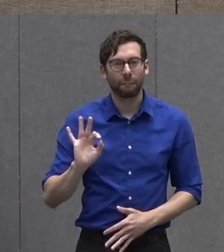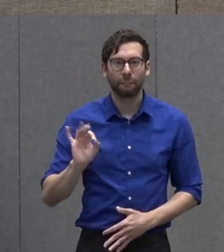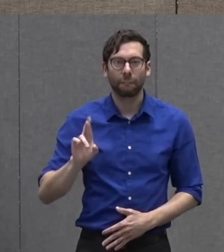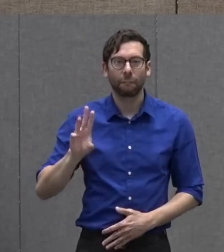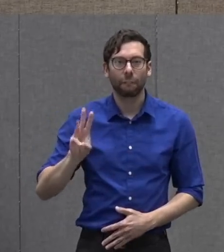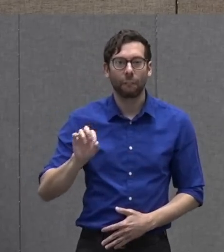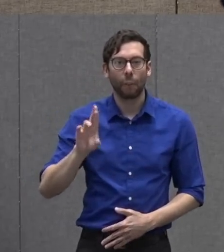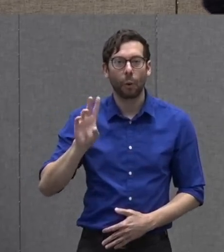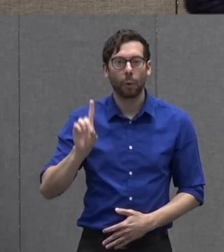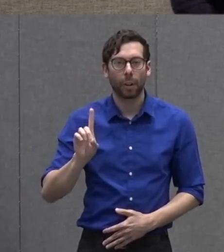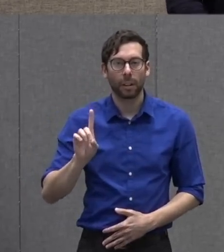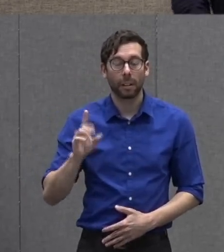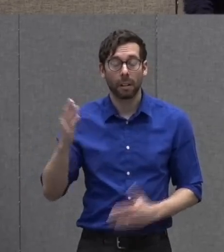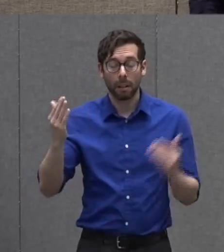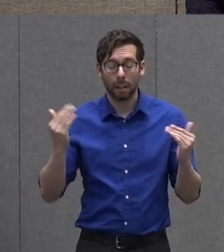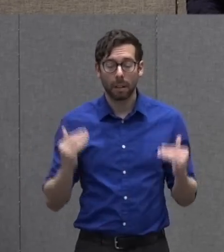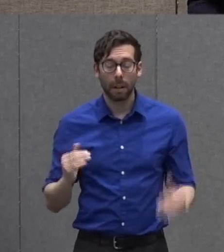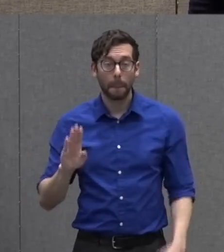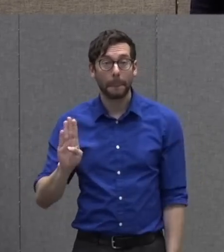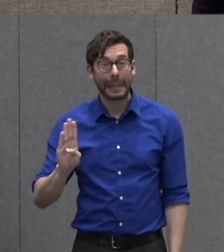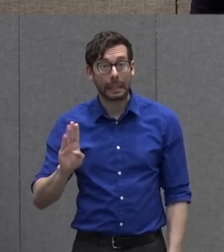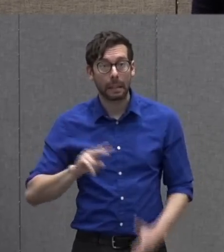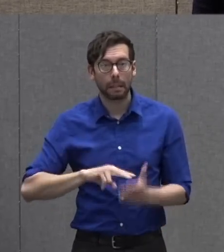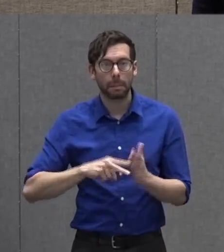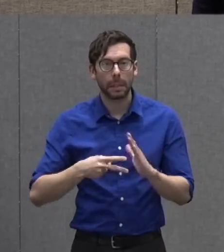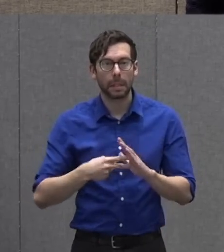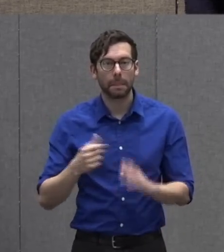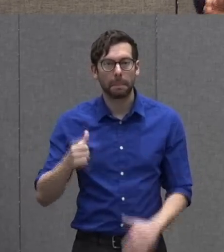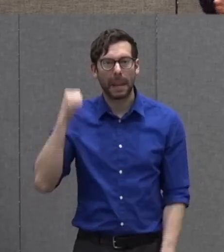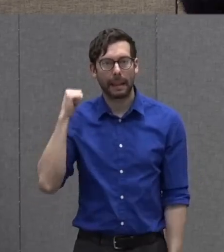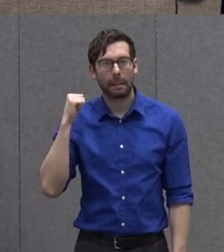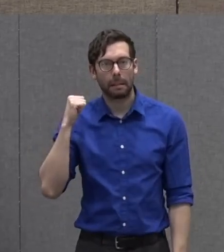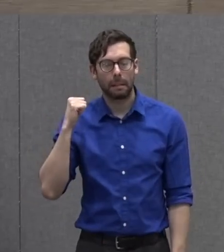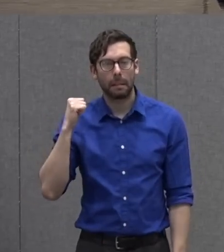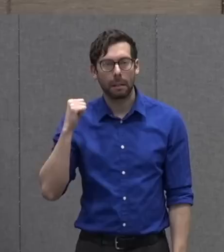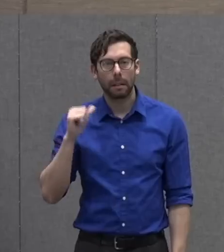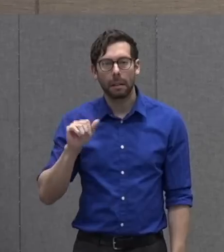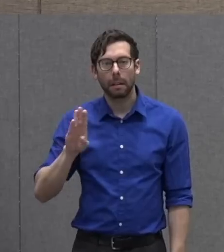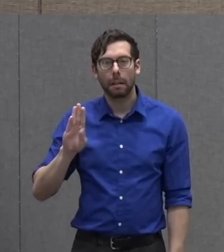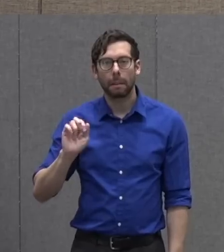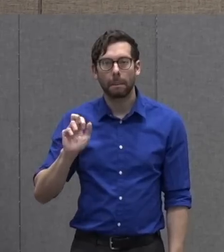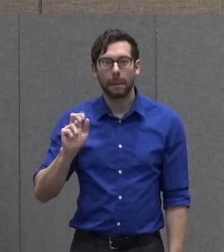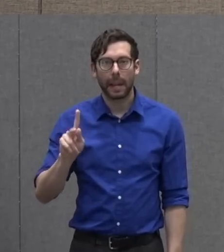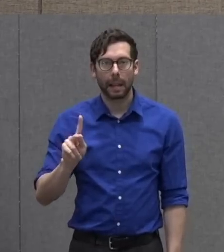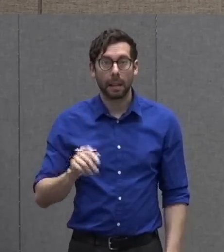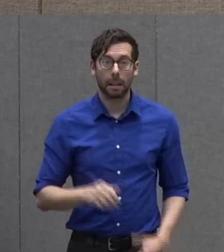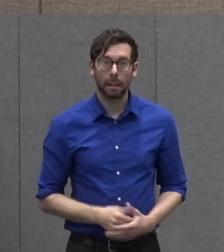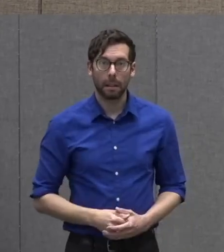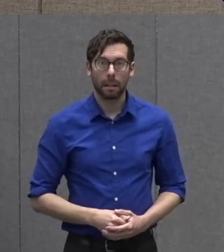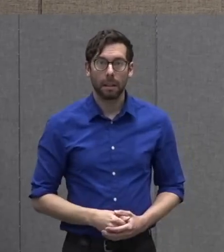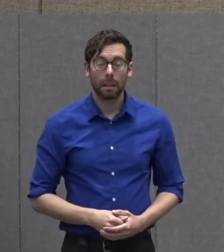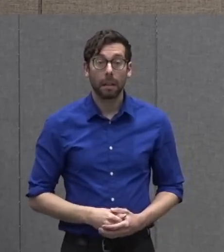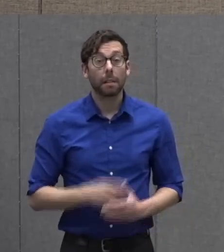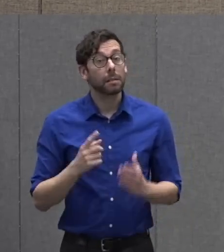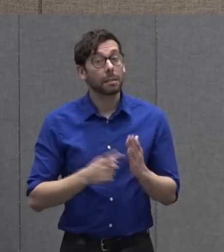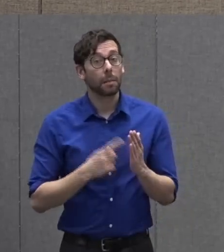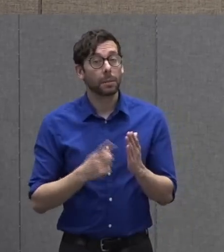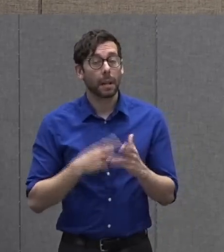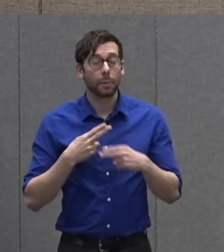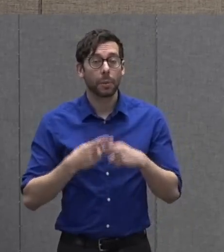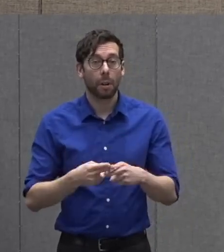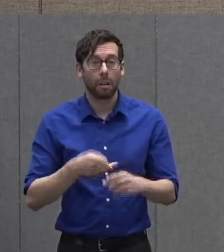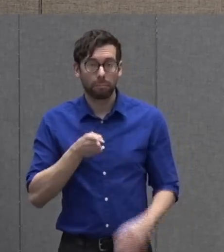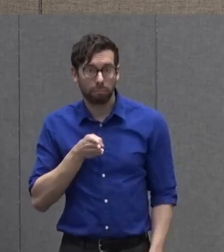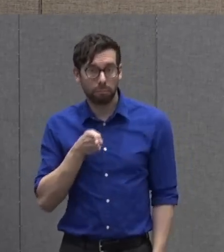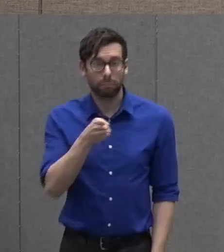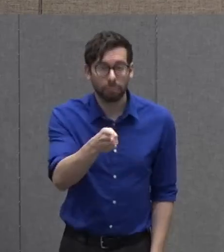this way. And if I was facing this direction, I would call forwards towards you, and I would call backwards